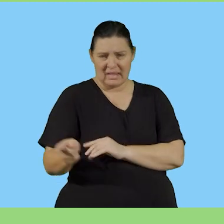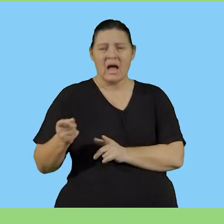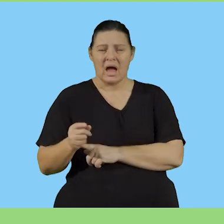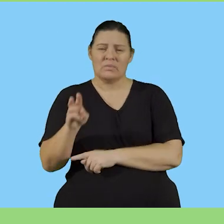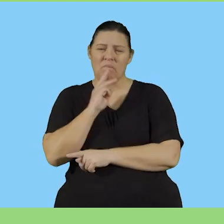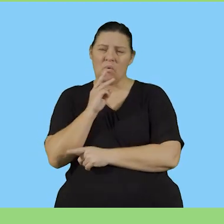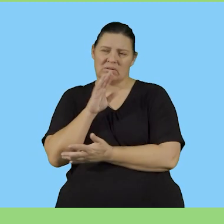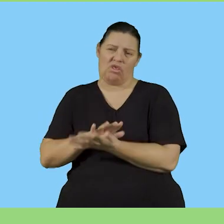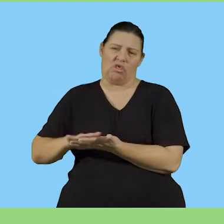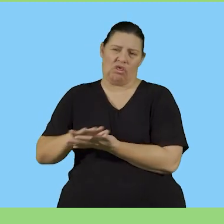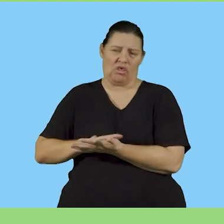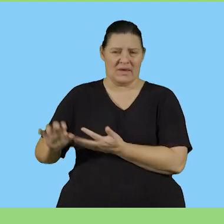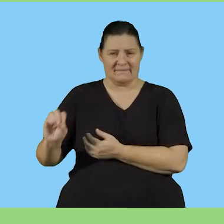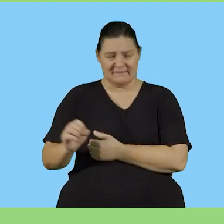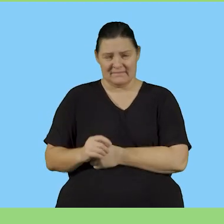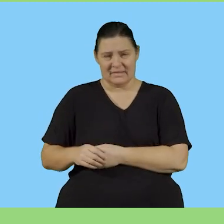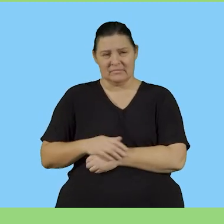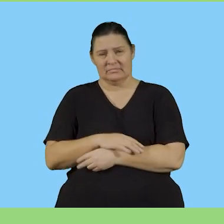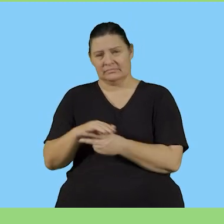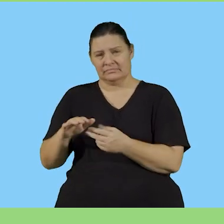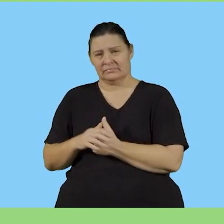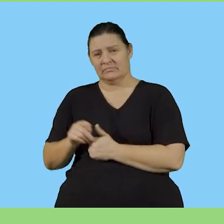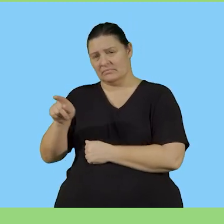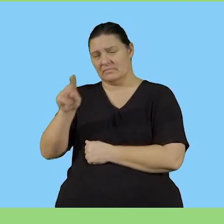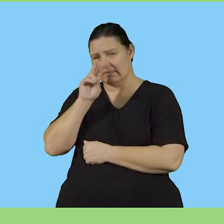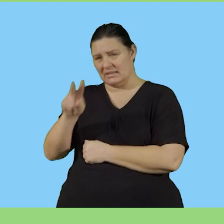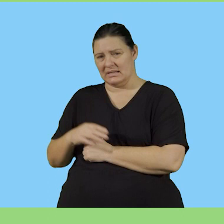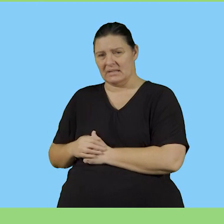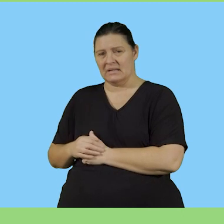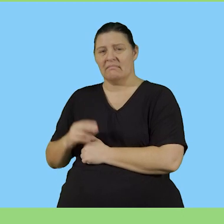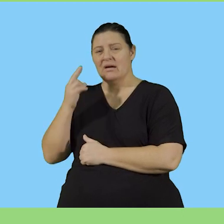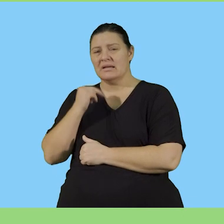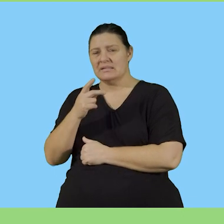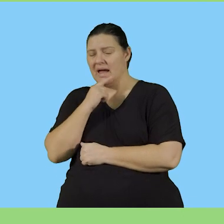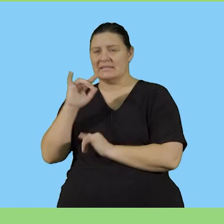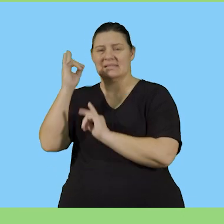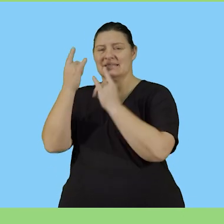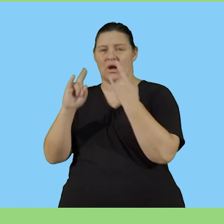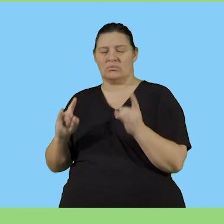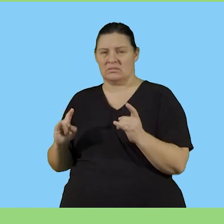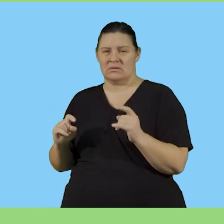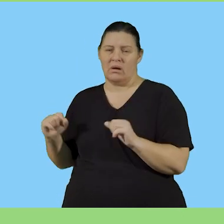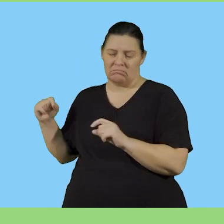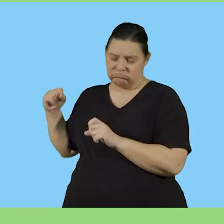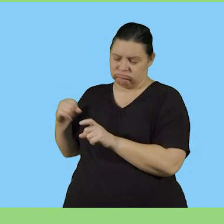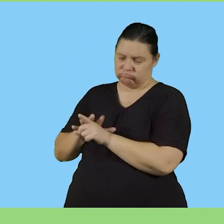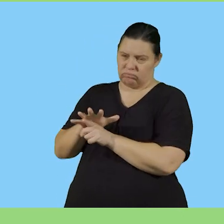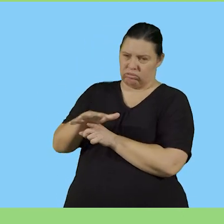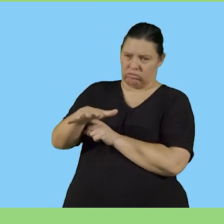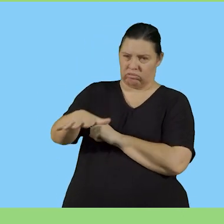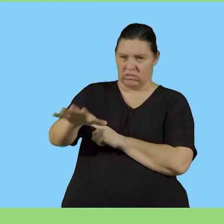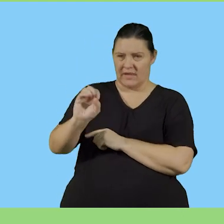poisons the water. So that's the first natural factor. All right, over here we have a nice town that has